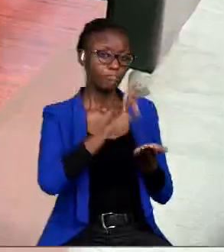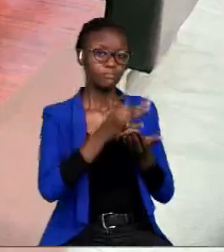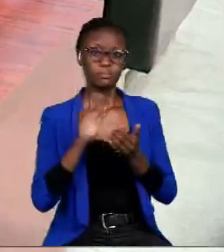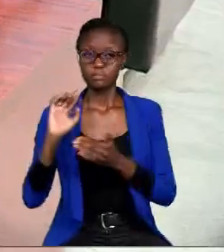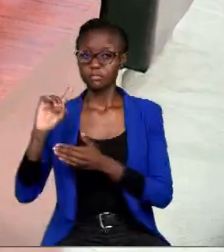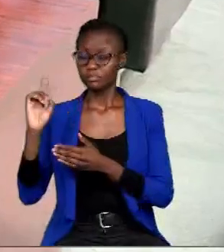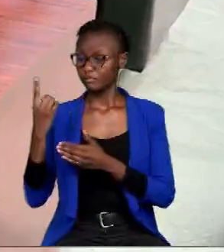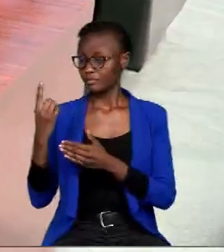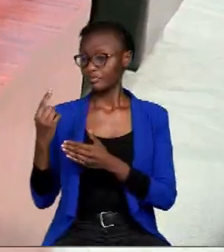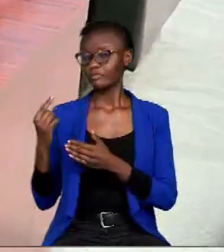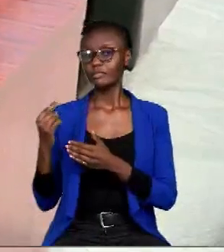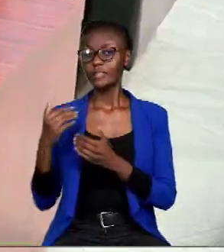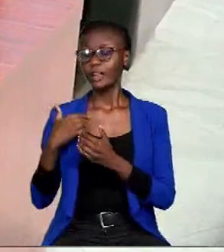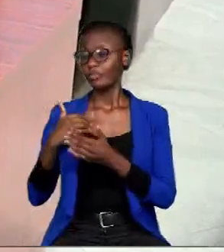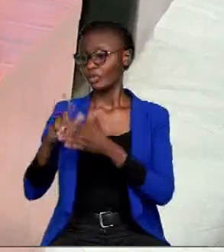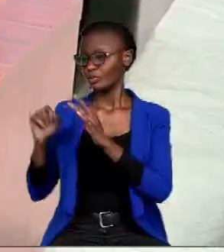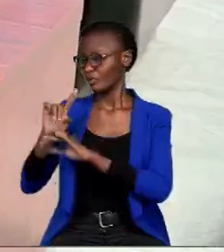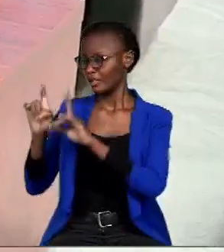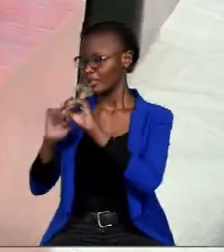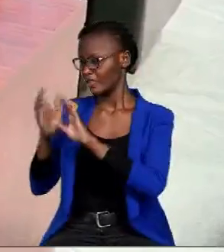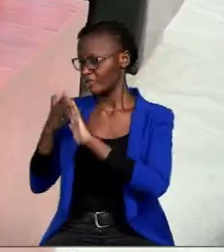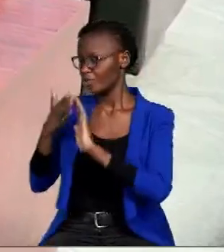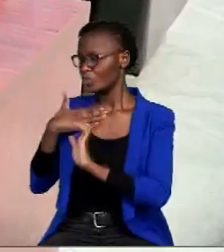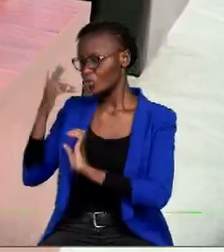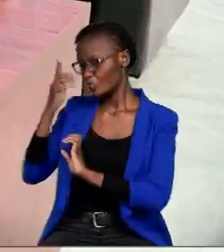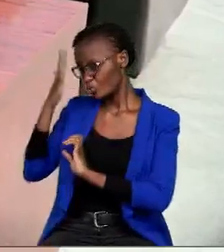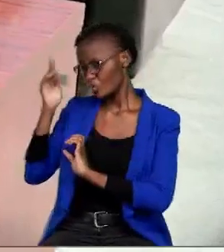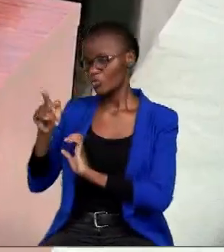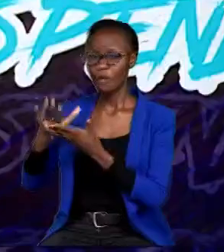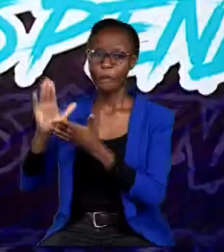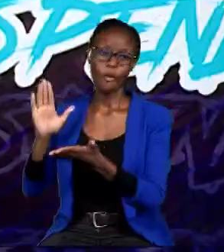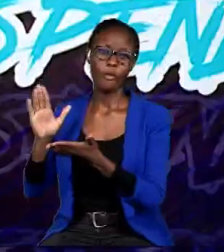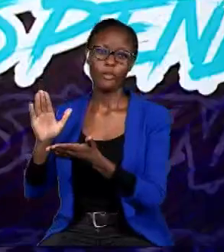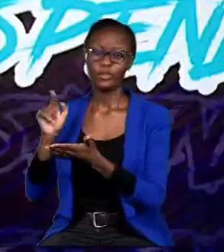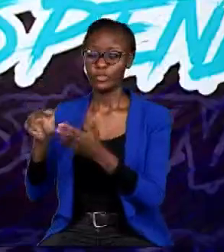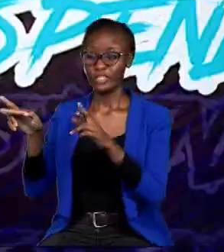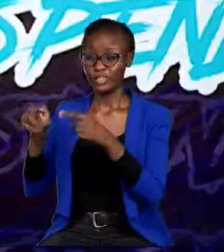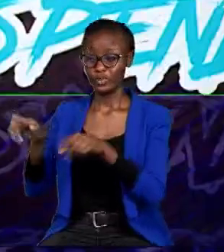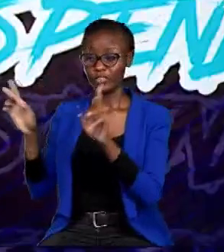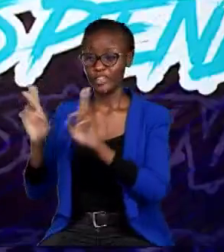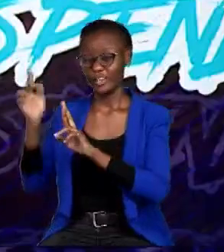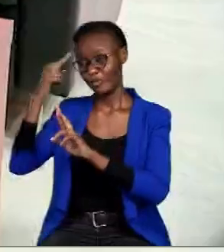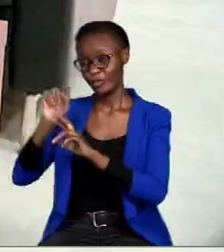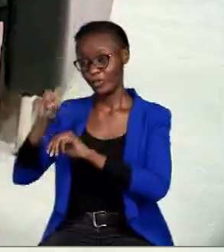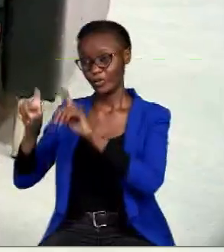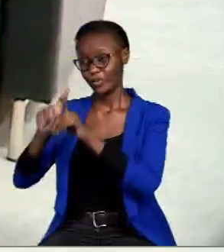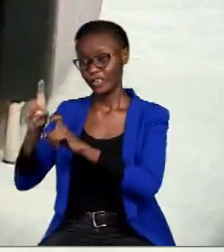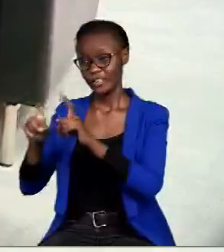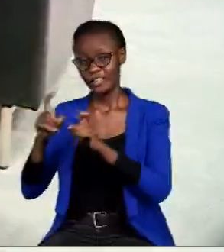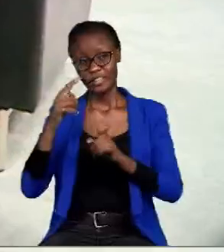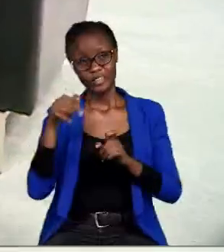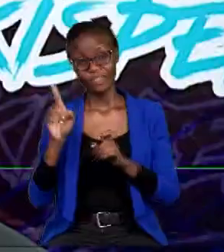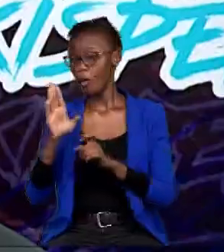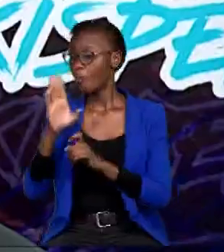is called Quickfire. We get to know Isaac a little bit away from this nice office. Isaac, are you ready for Quickfire? Have you ever borrowed from